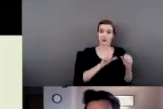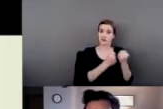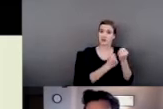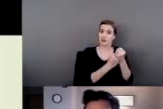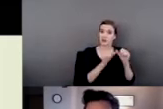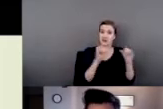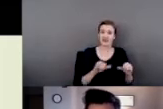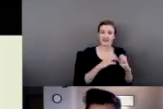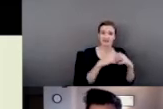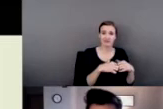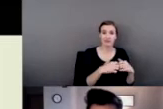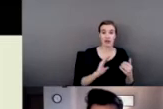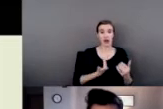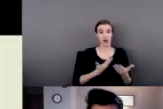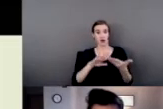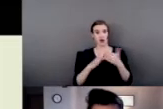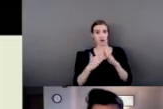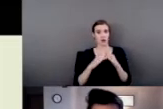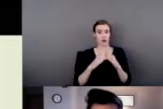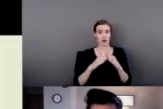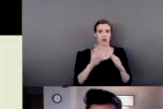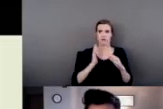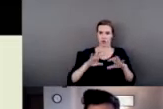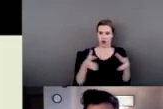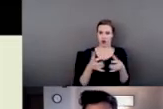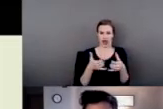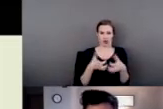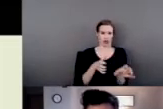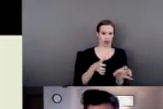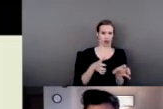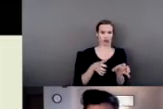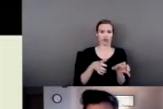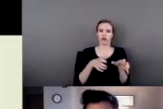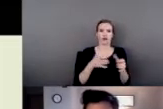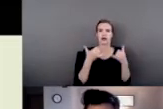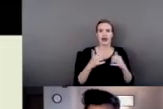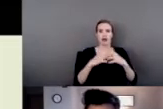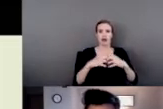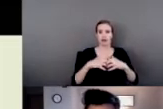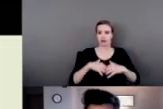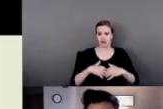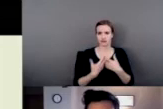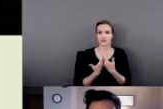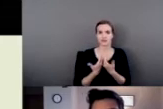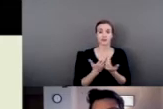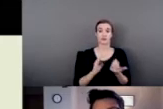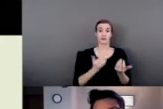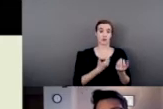being split apart. And breaking down these traditions, cultures, and support system,